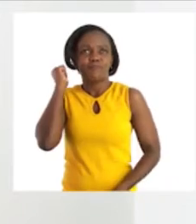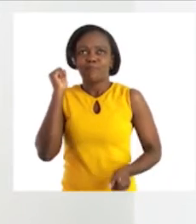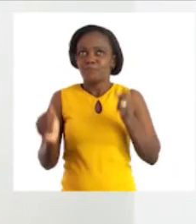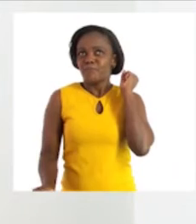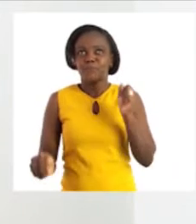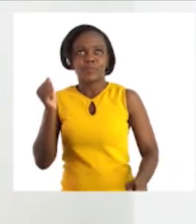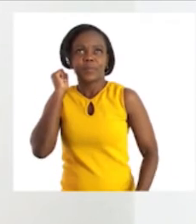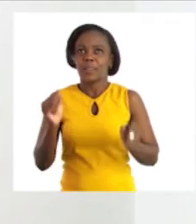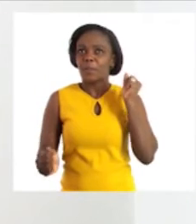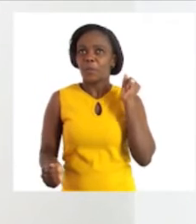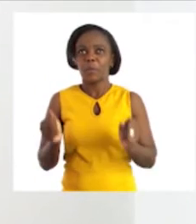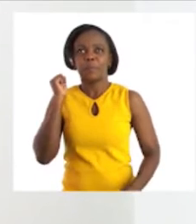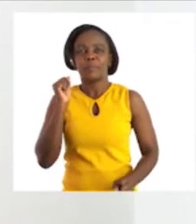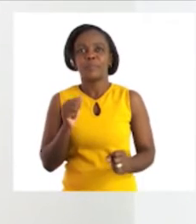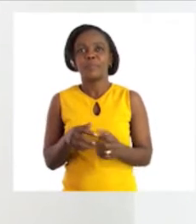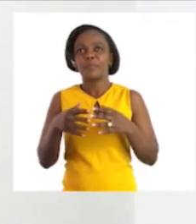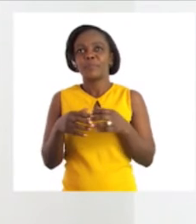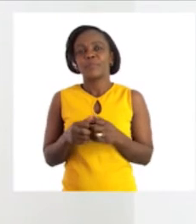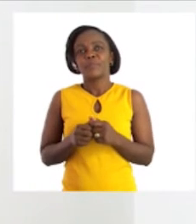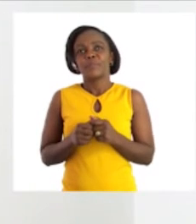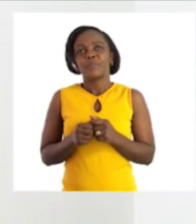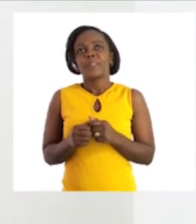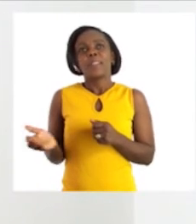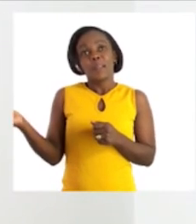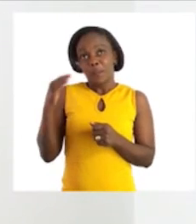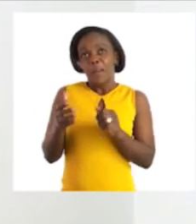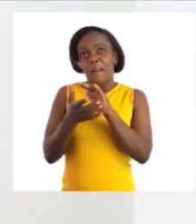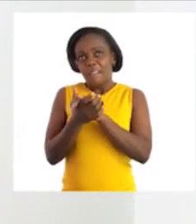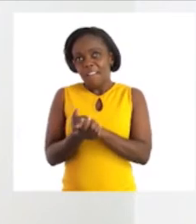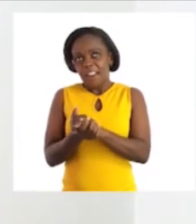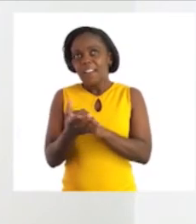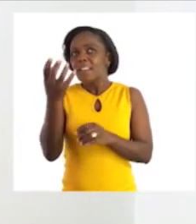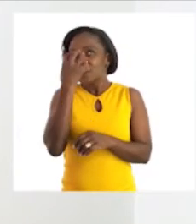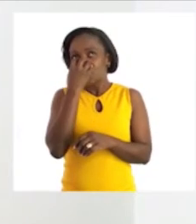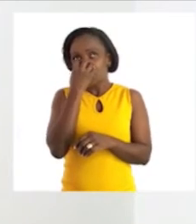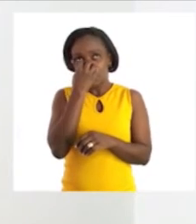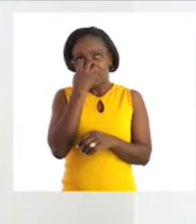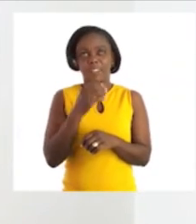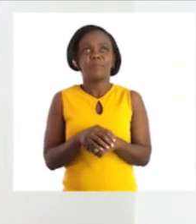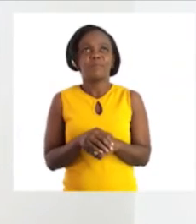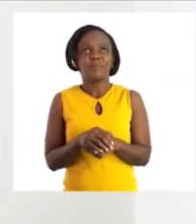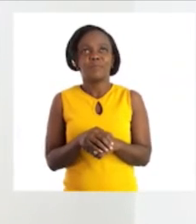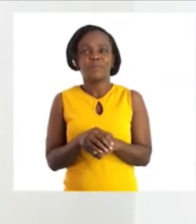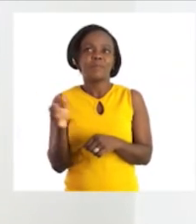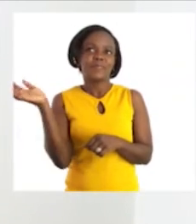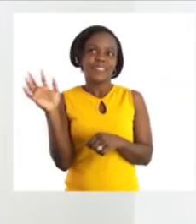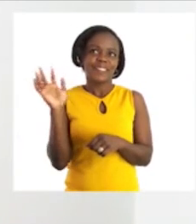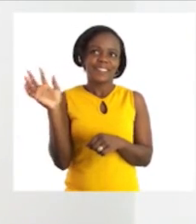you are fit. Now we are going to call our friend Zoshi to say